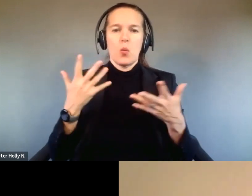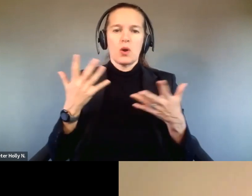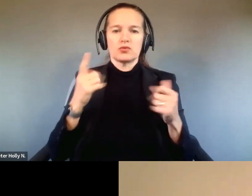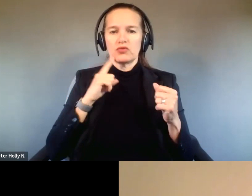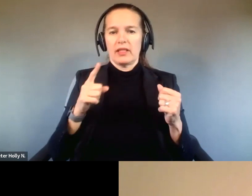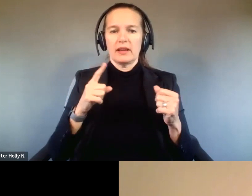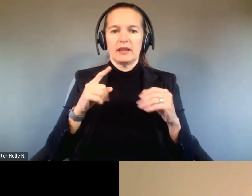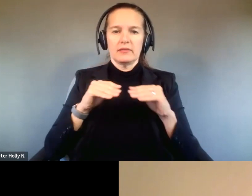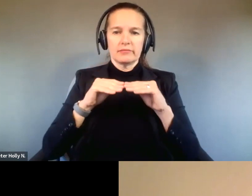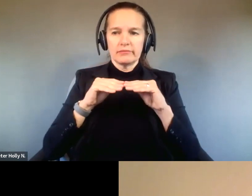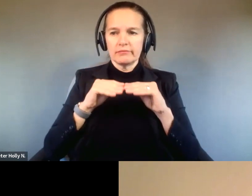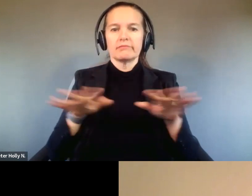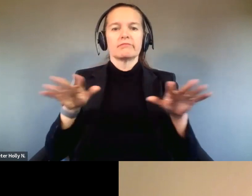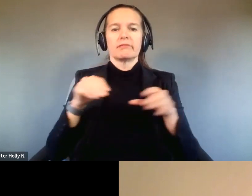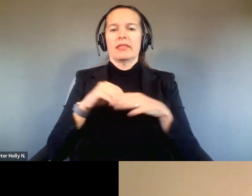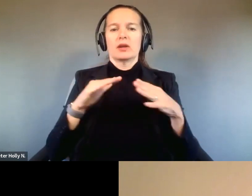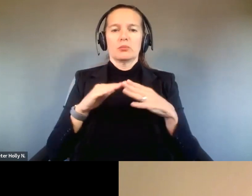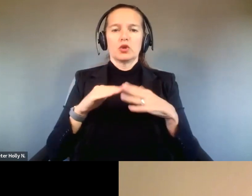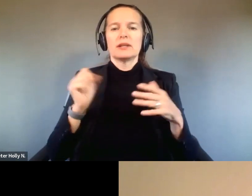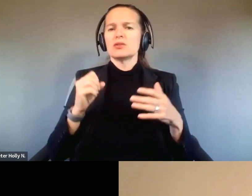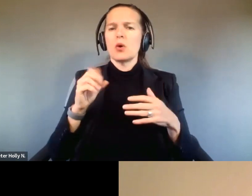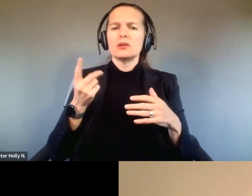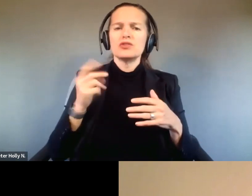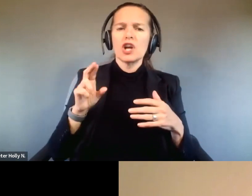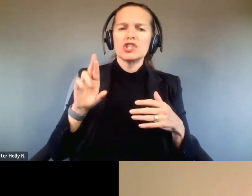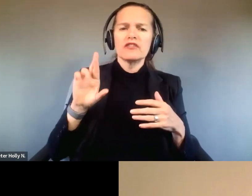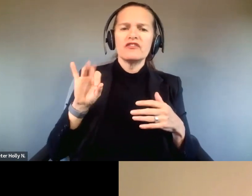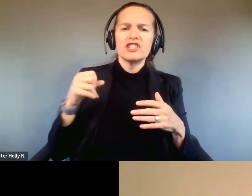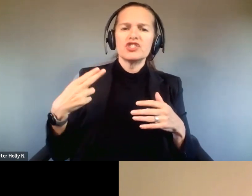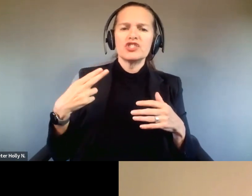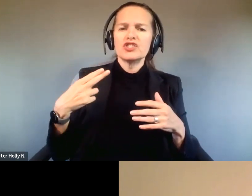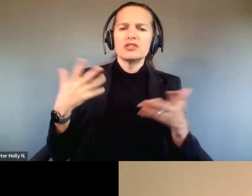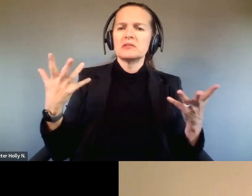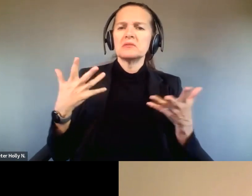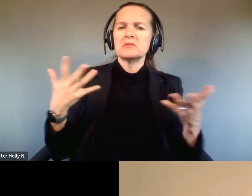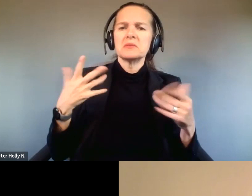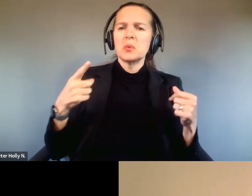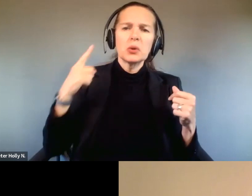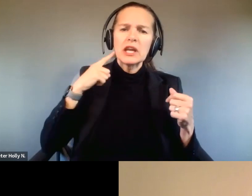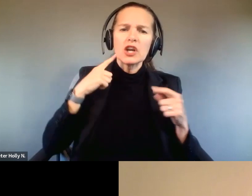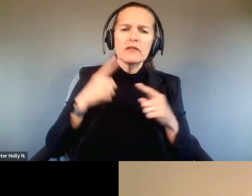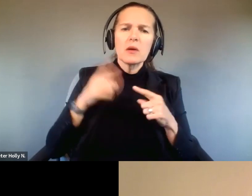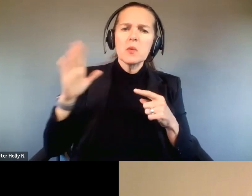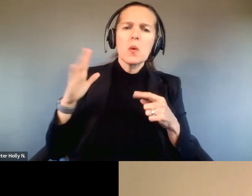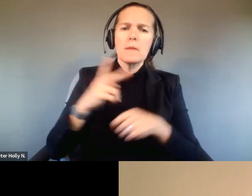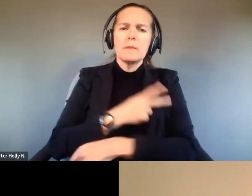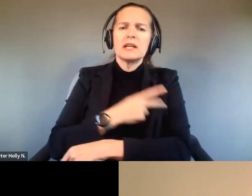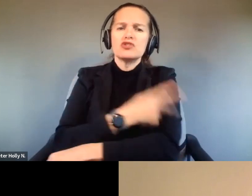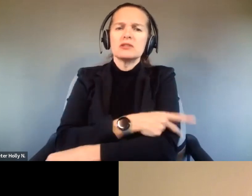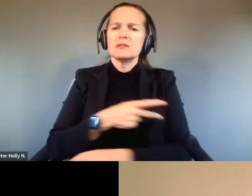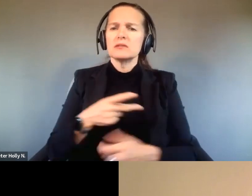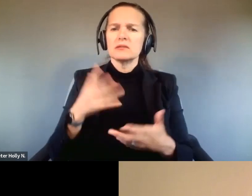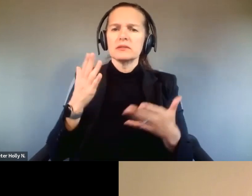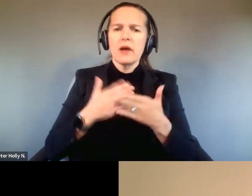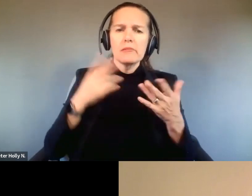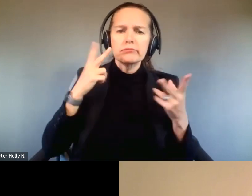within community. Dr. Fish, what are some of the things that you're hearing from your patients and some of the misconceptions there is